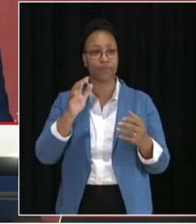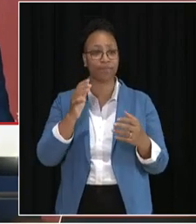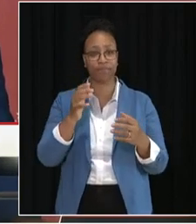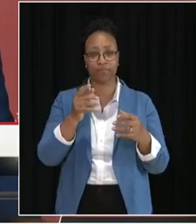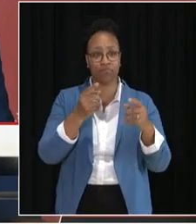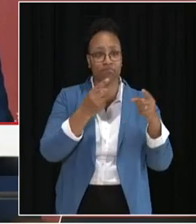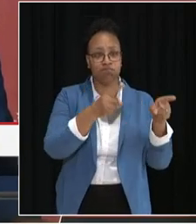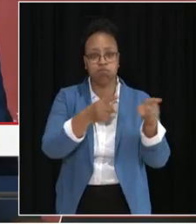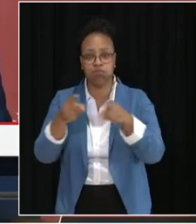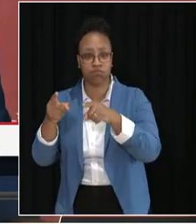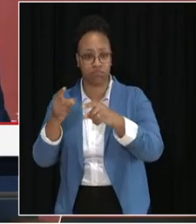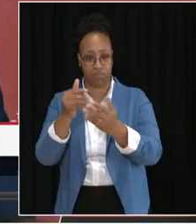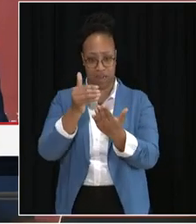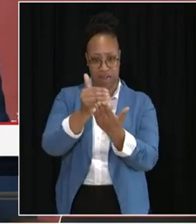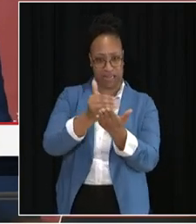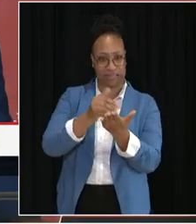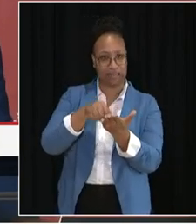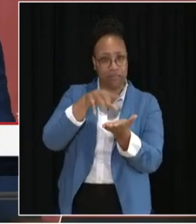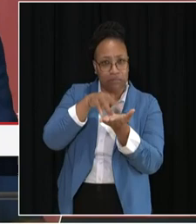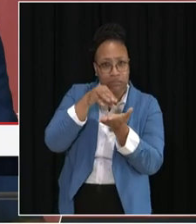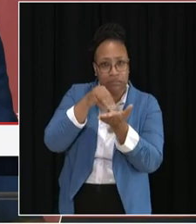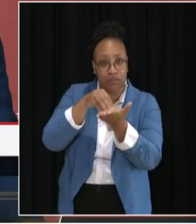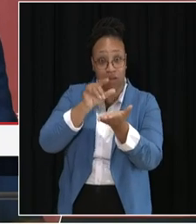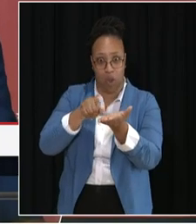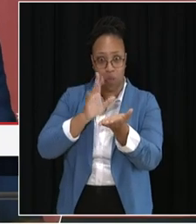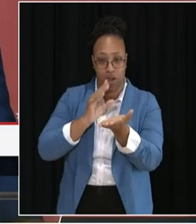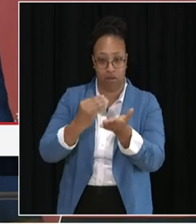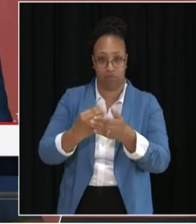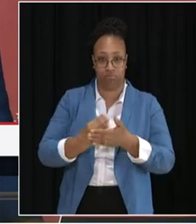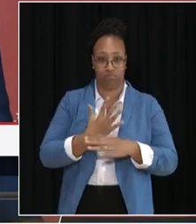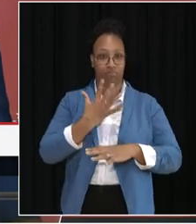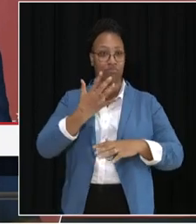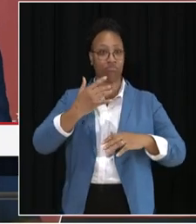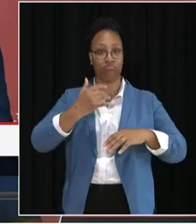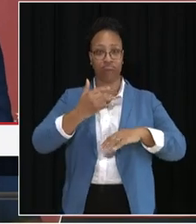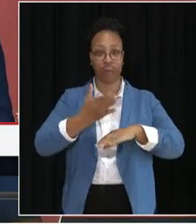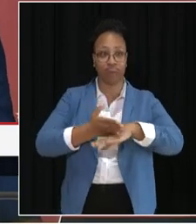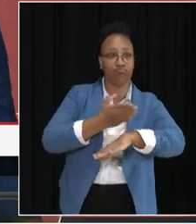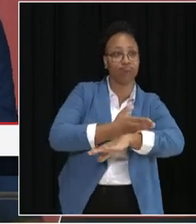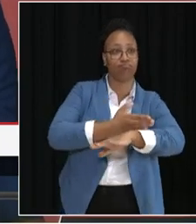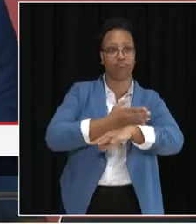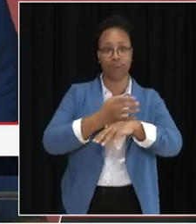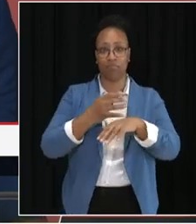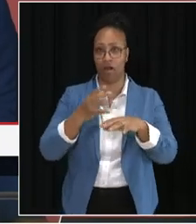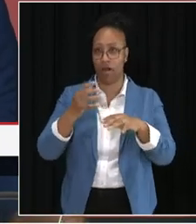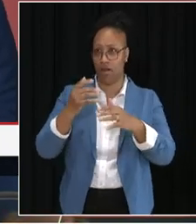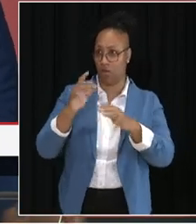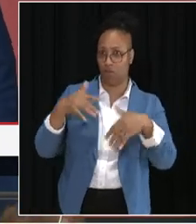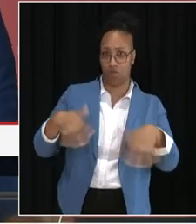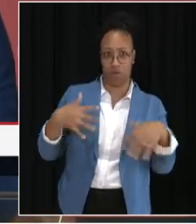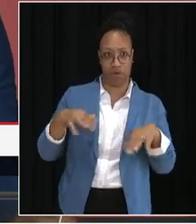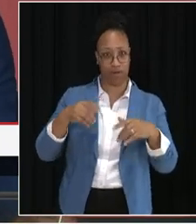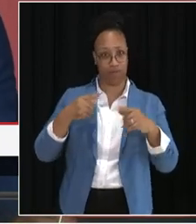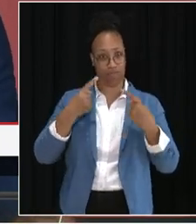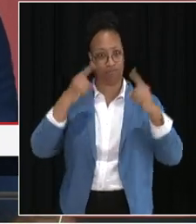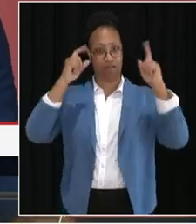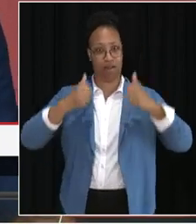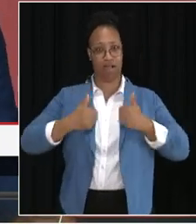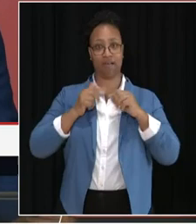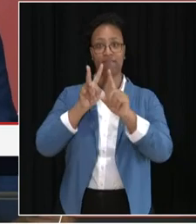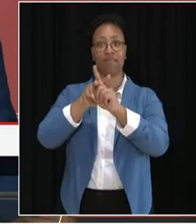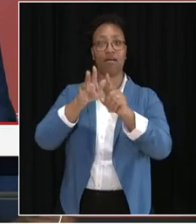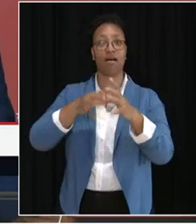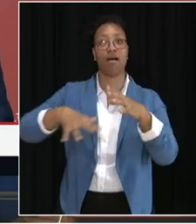of not only myself, but my peers as well, and help me to secure my own success. Now, on the topic of